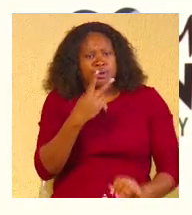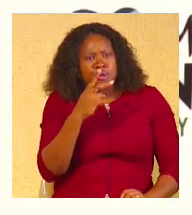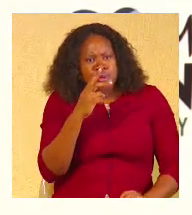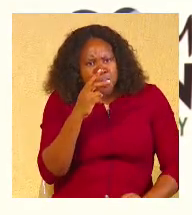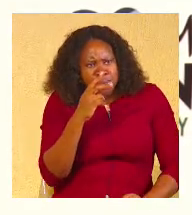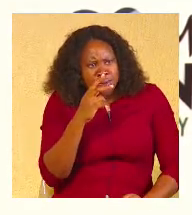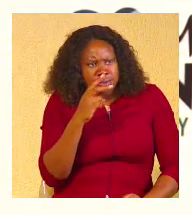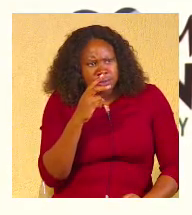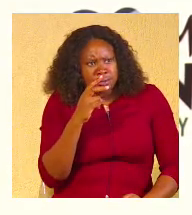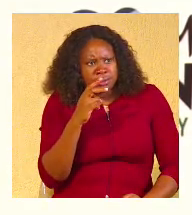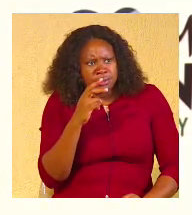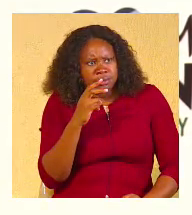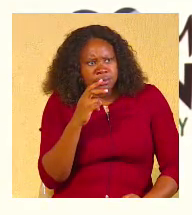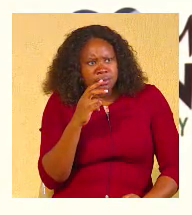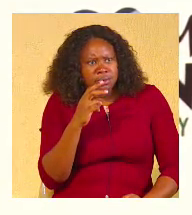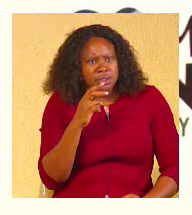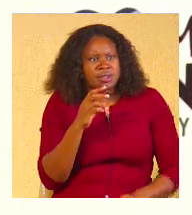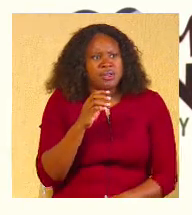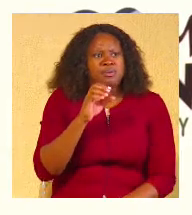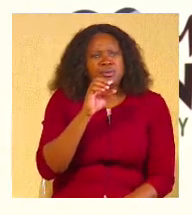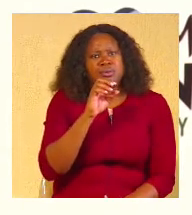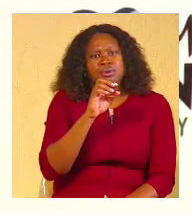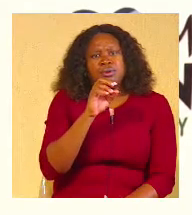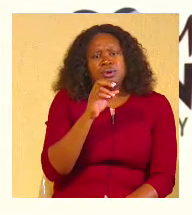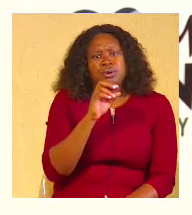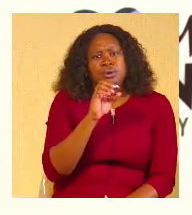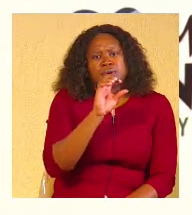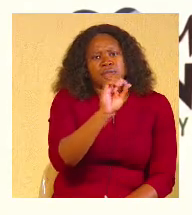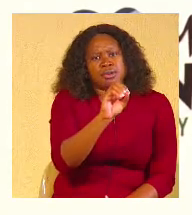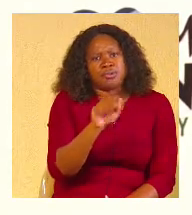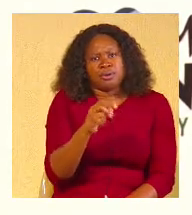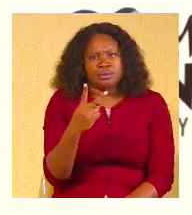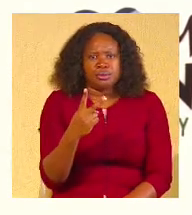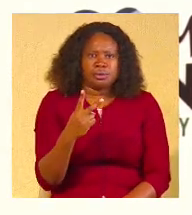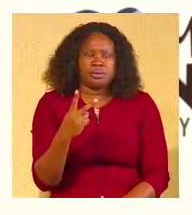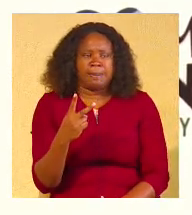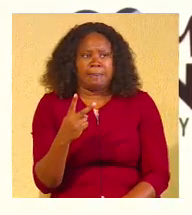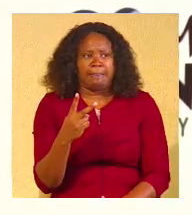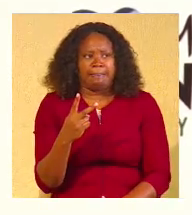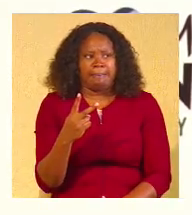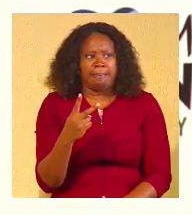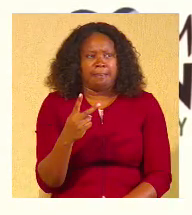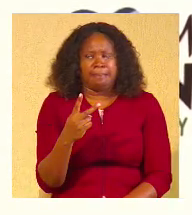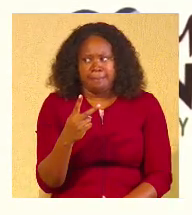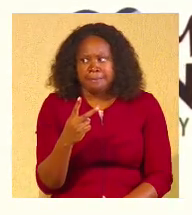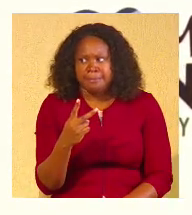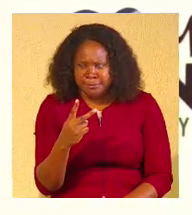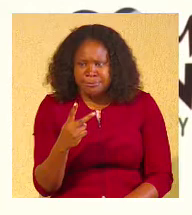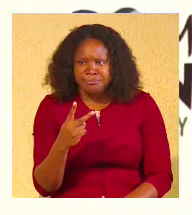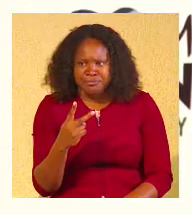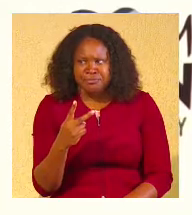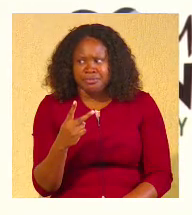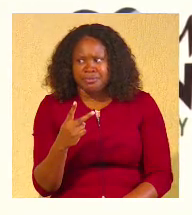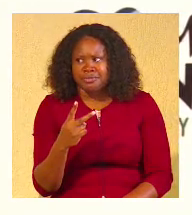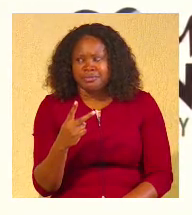of young people globally are affected. That means we are in the group of people that can carry the world on our shoulders right now. So that's, I think, the